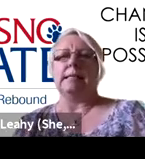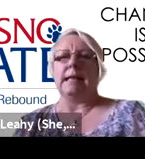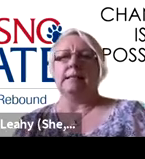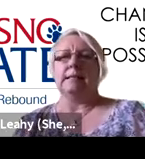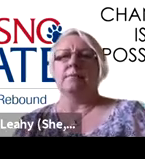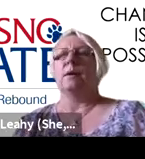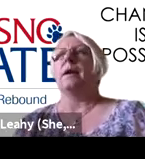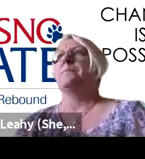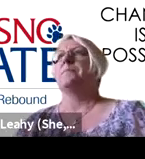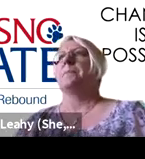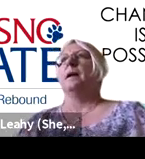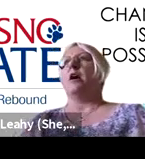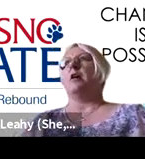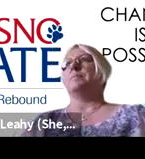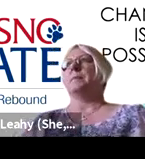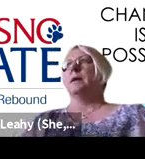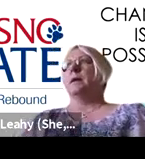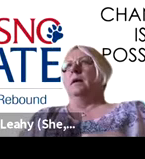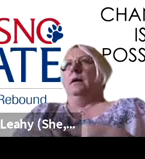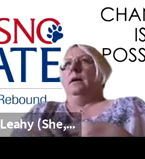to get denied, okay?